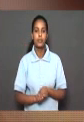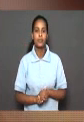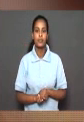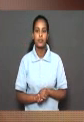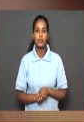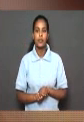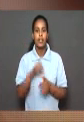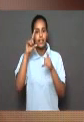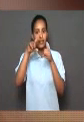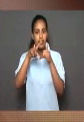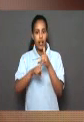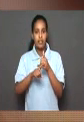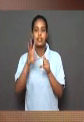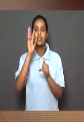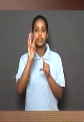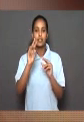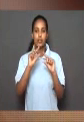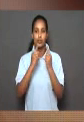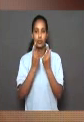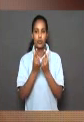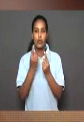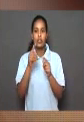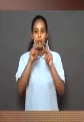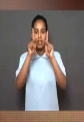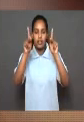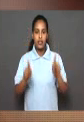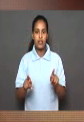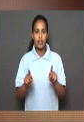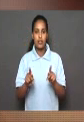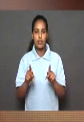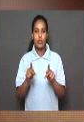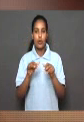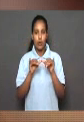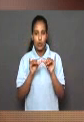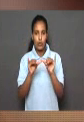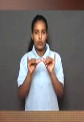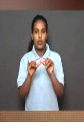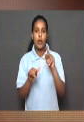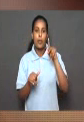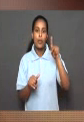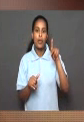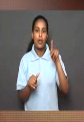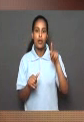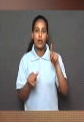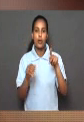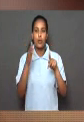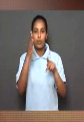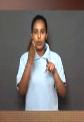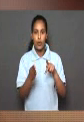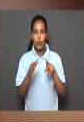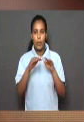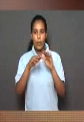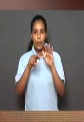The last 6 groups of the periodic table constitute the P block minus